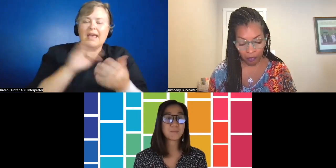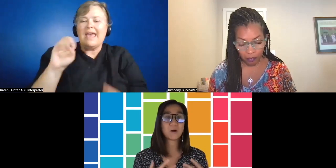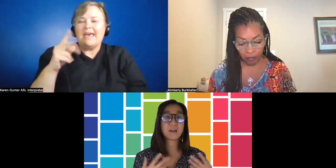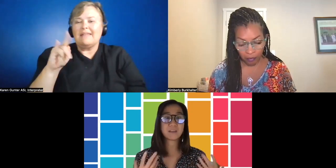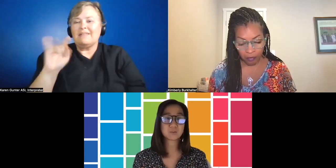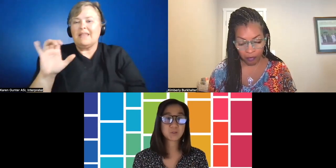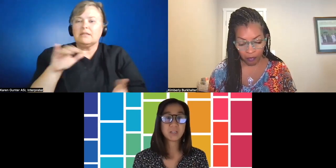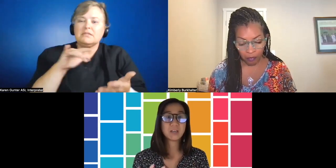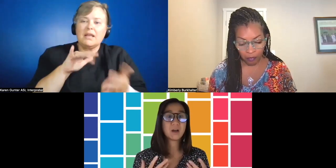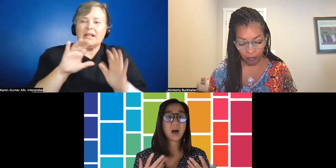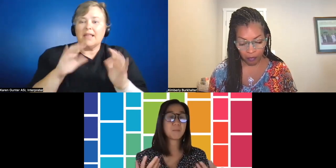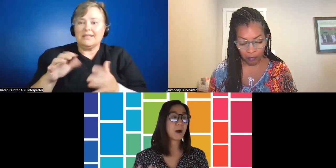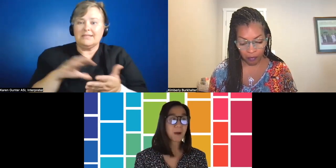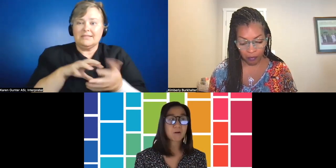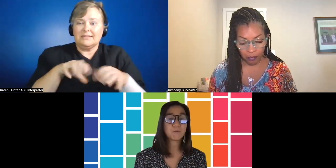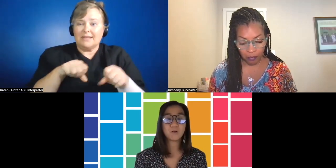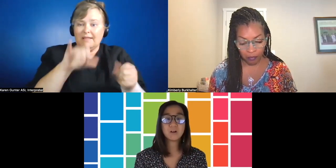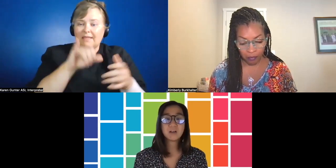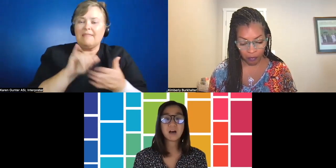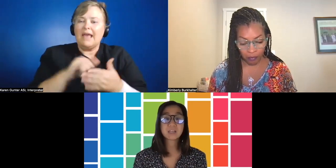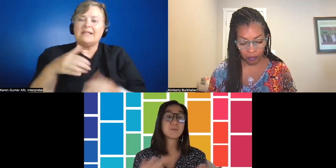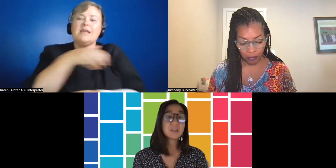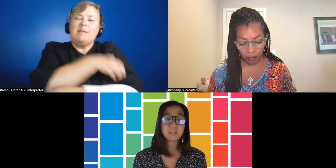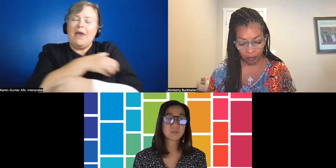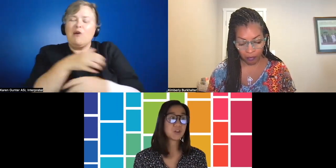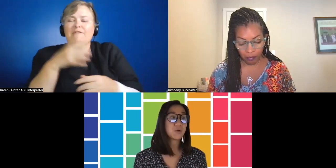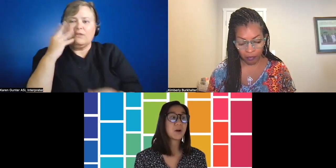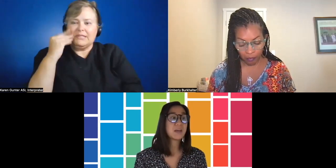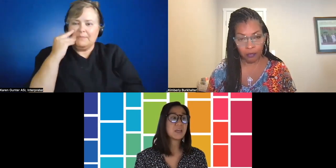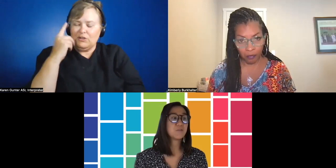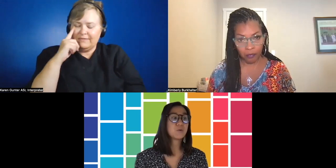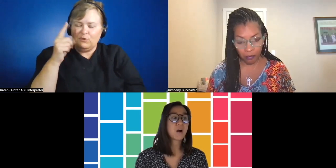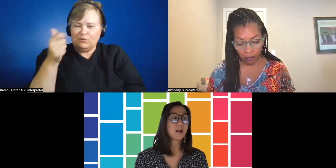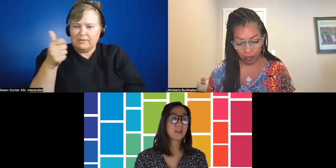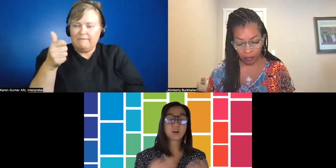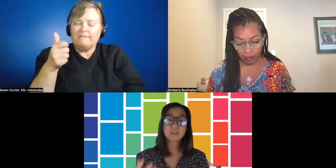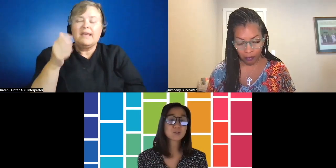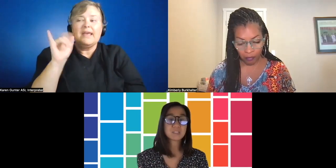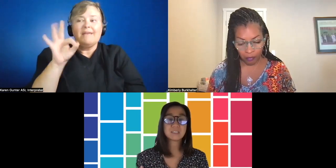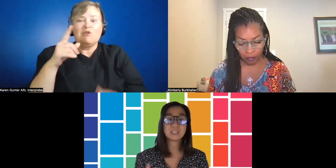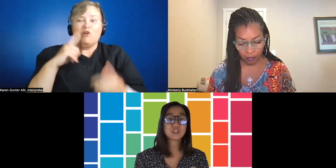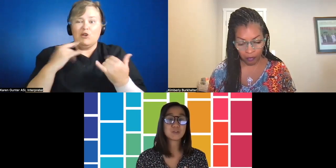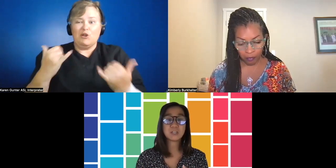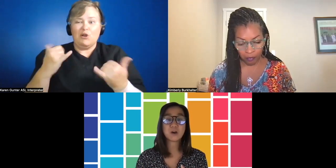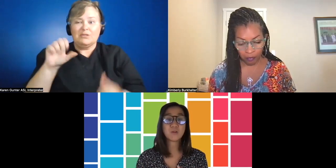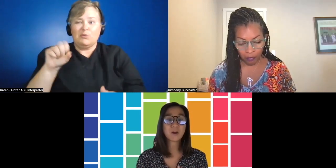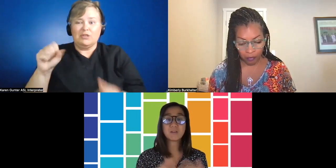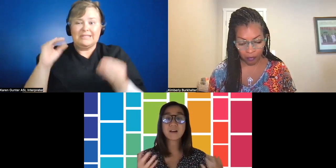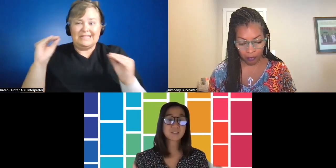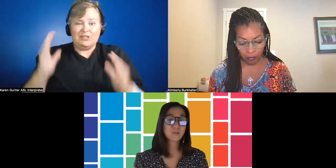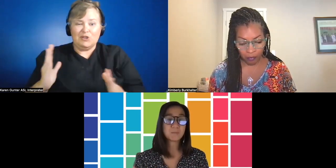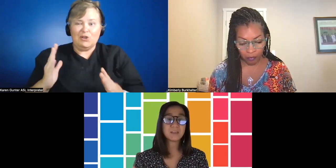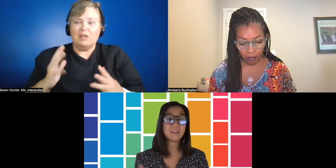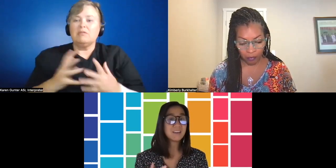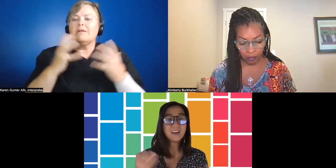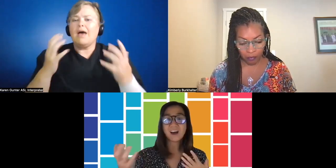for example, I think is really a powerful experience for you. If you are a current social studies teacher, there are lots